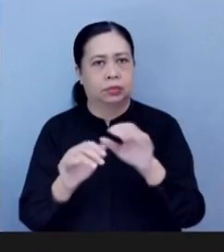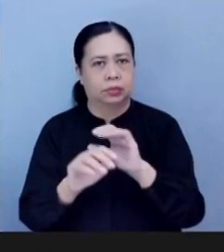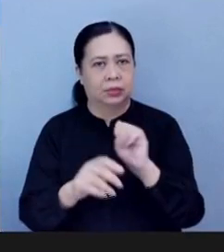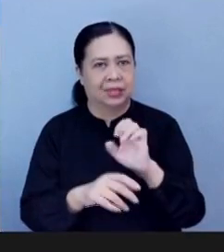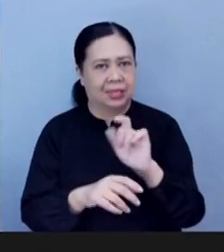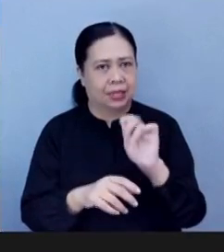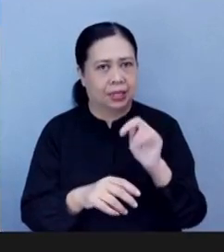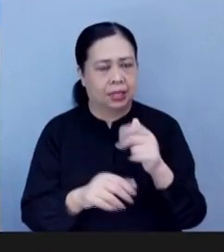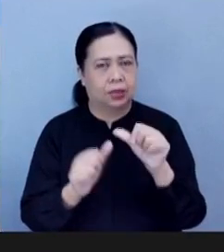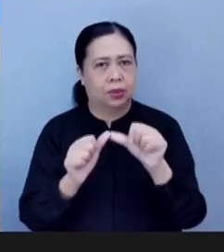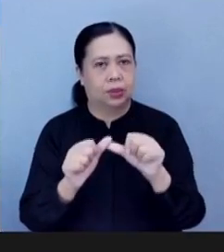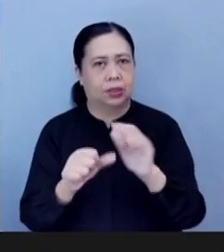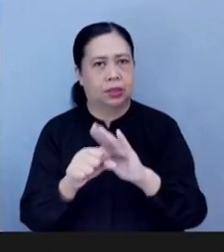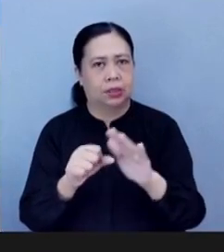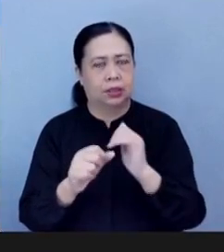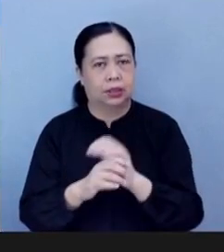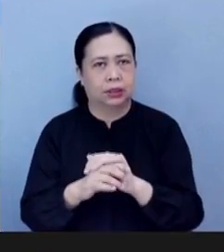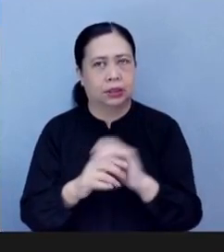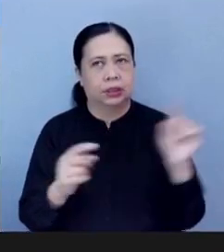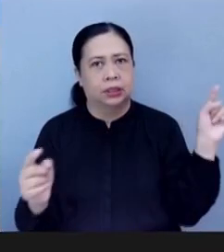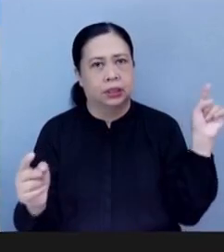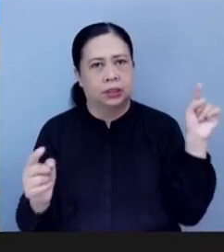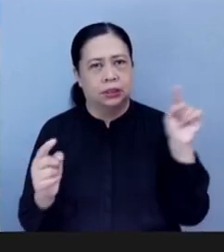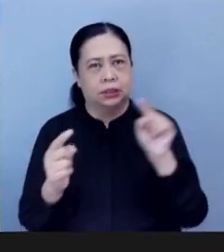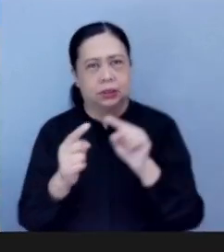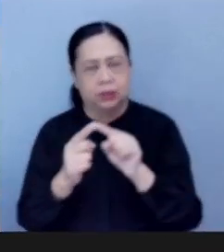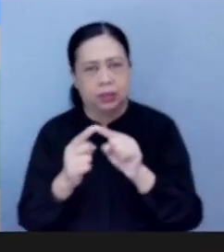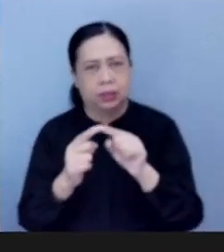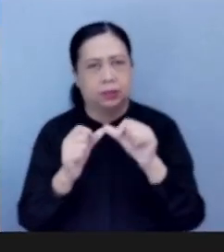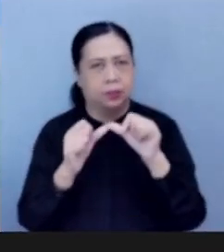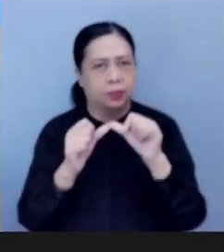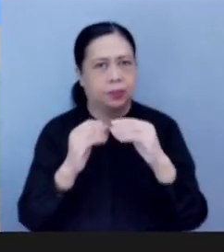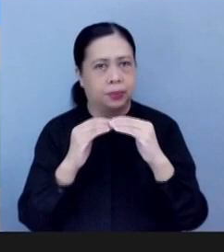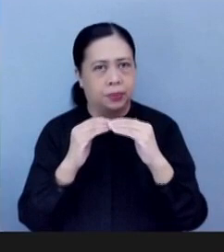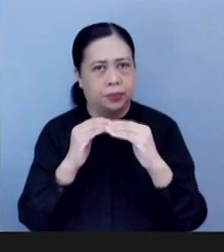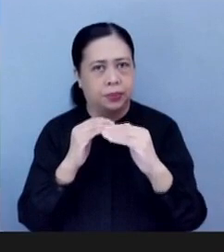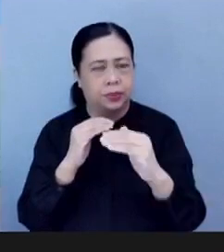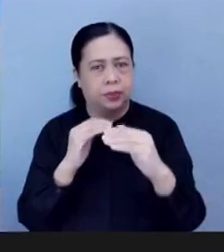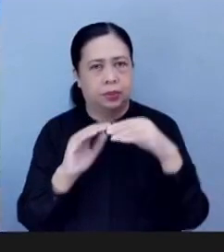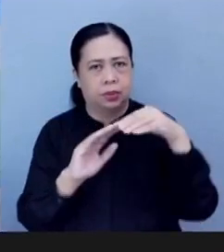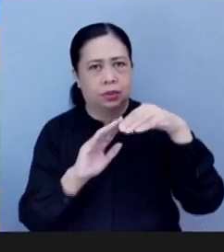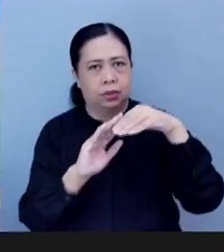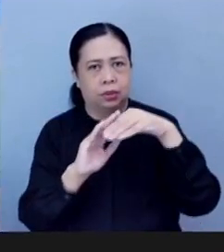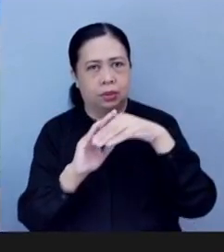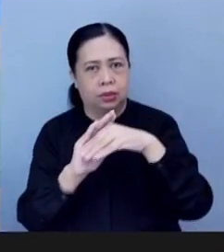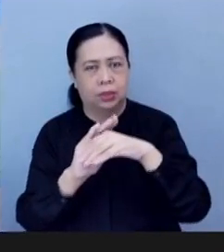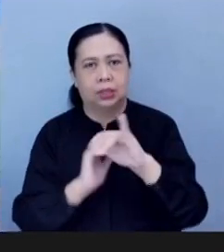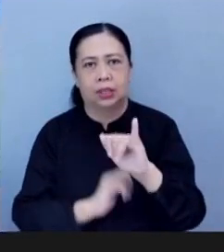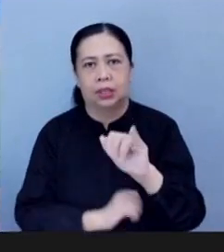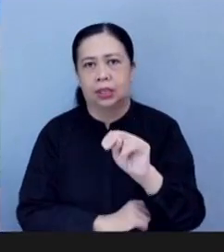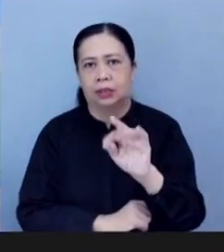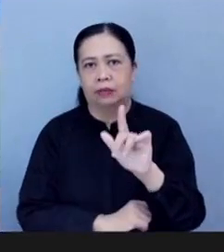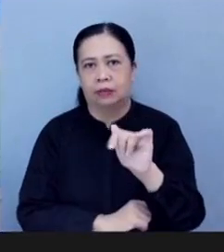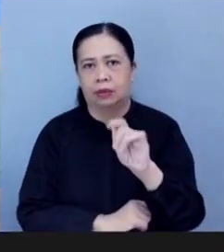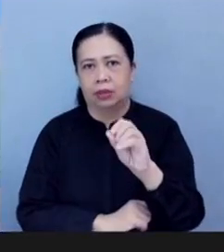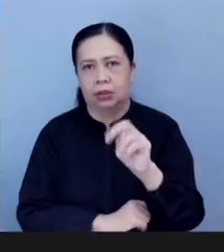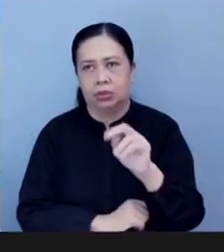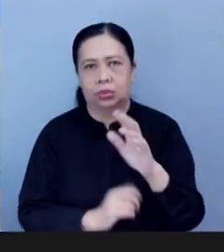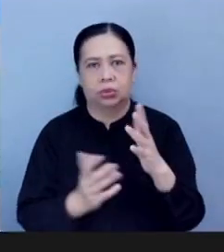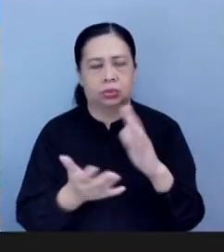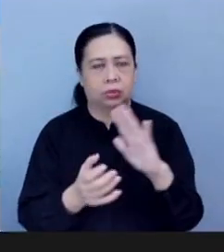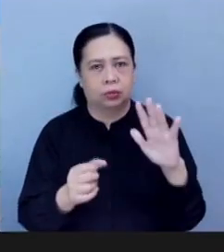sufficiently tight until a sustained downtrend in inflation becomes